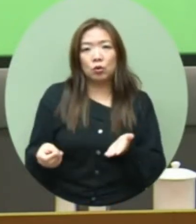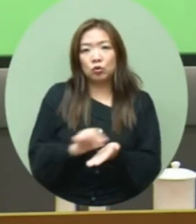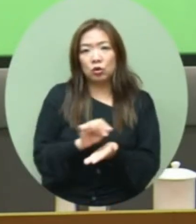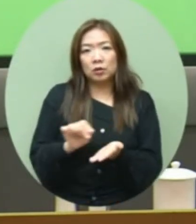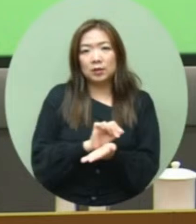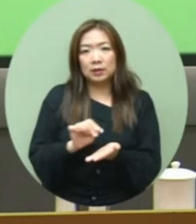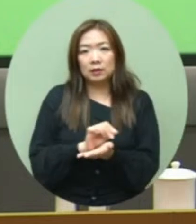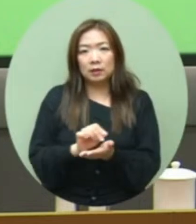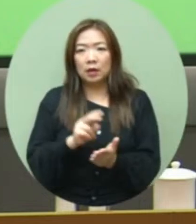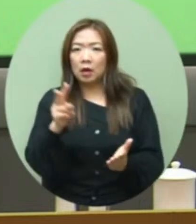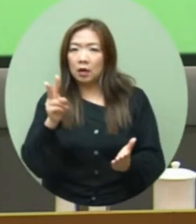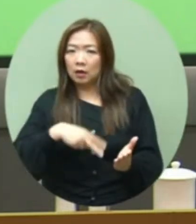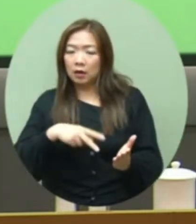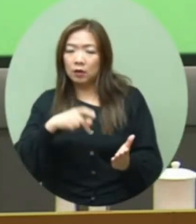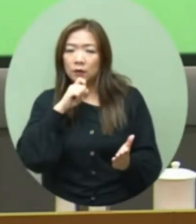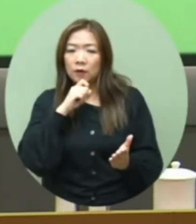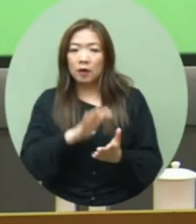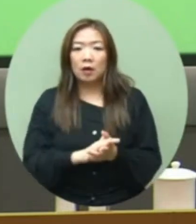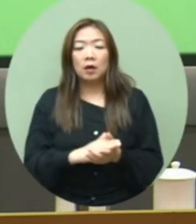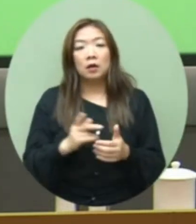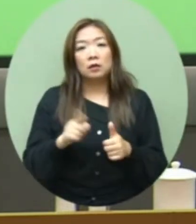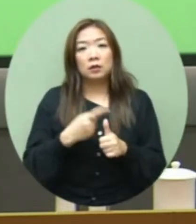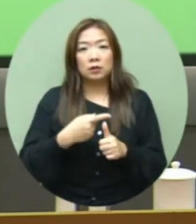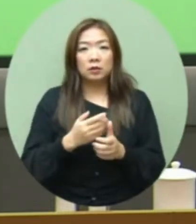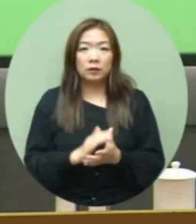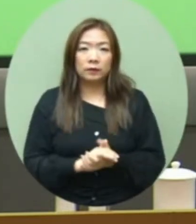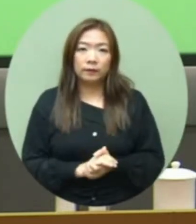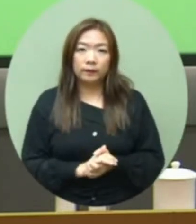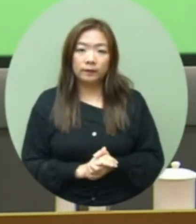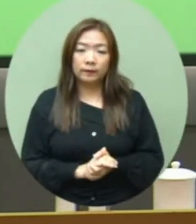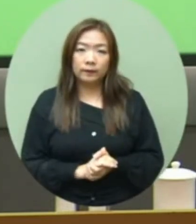The 9 chapters in my policy address show